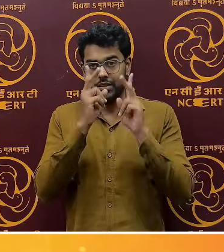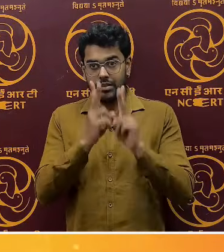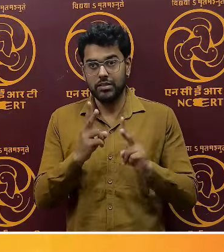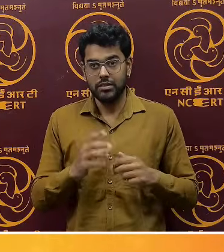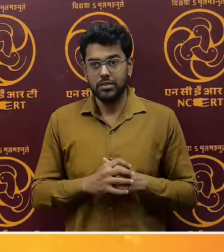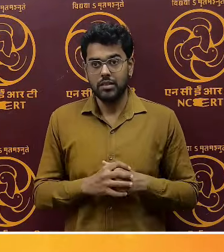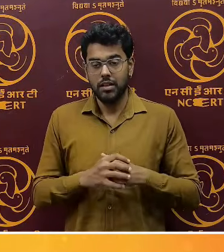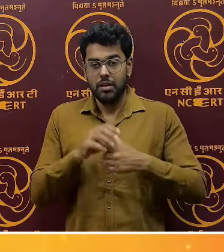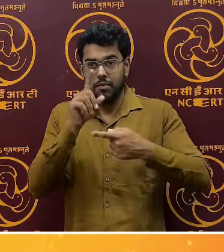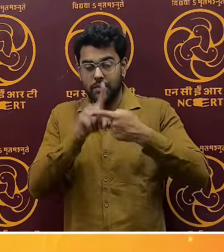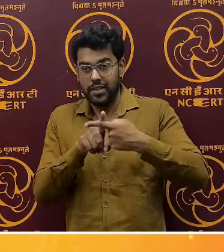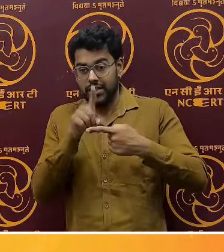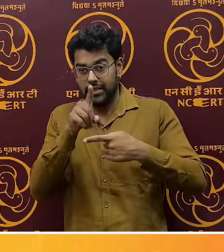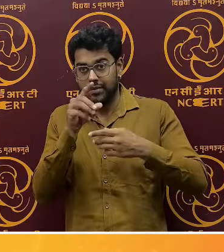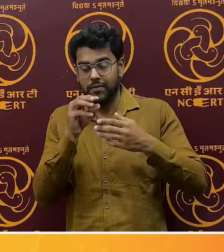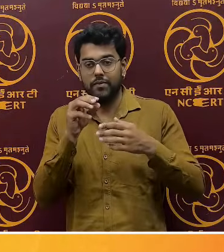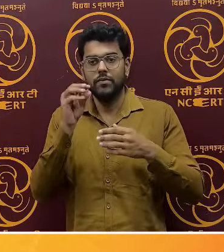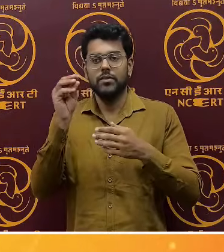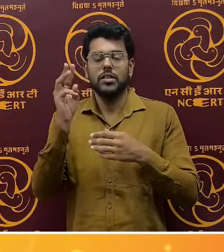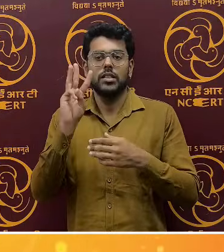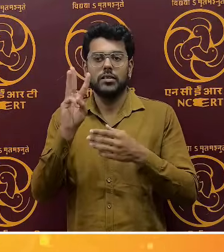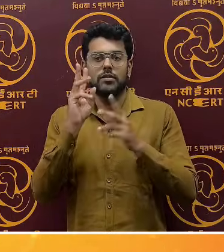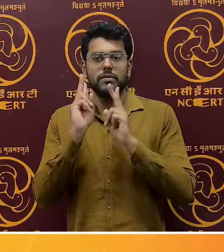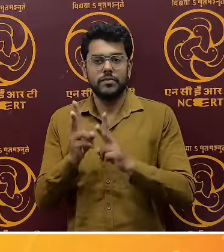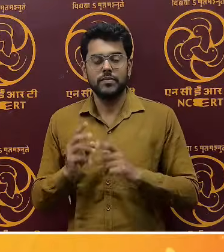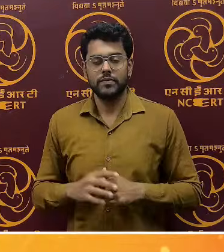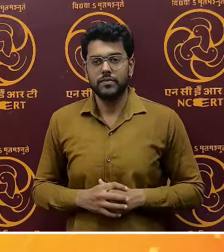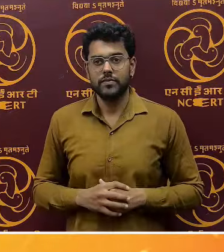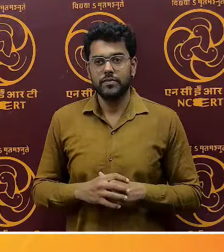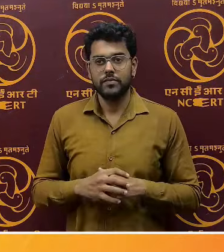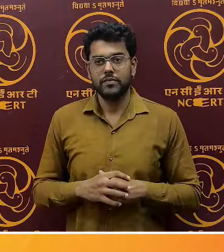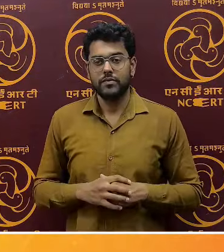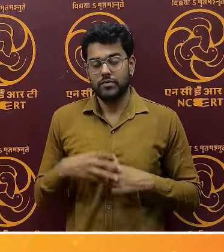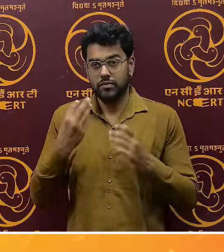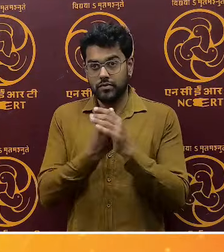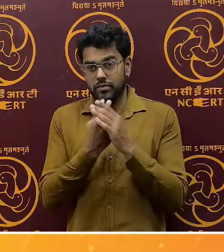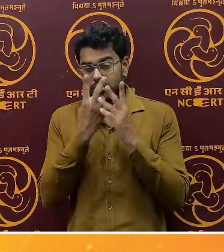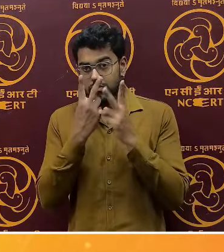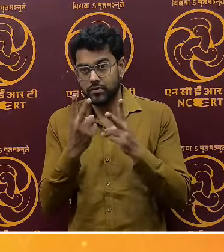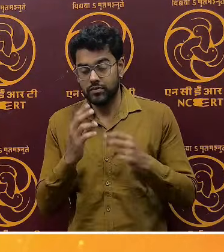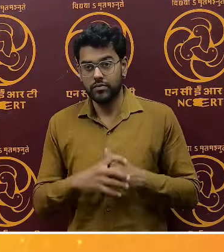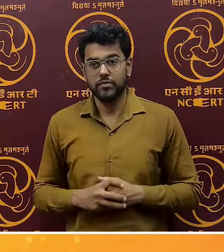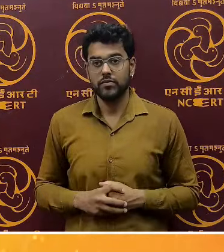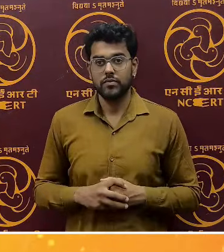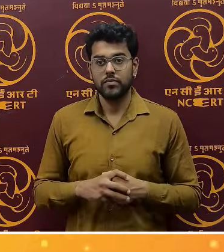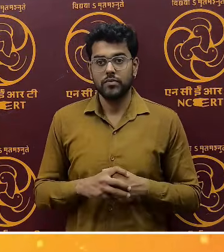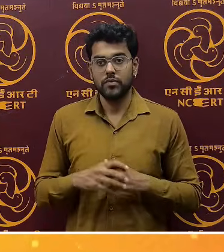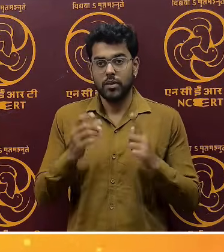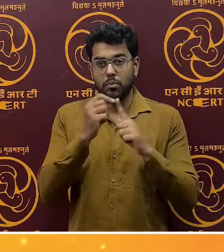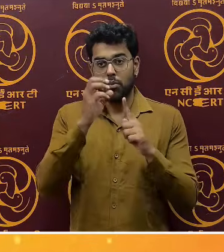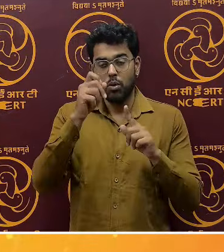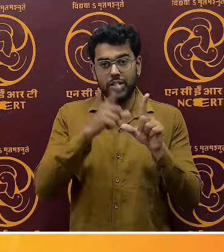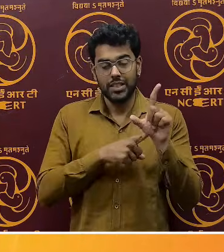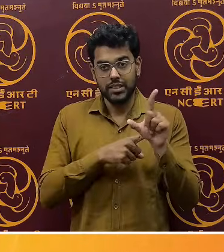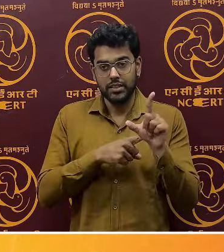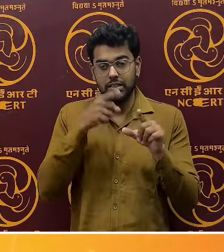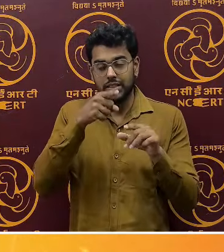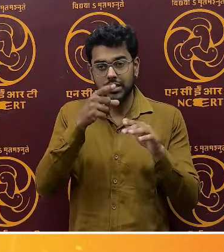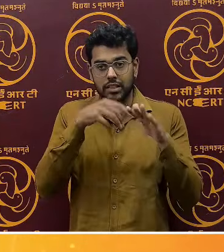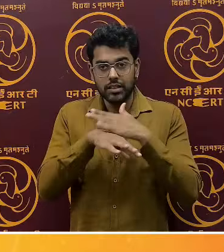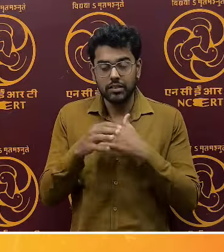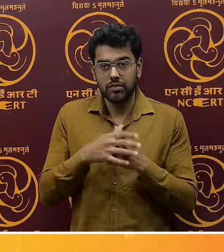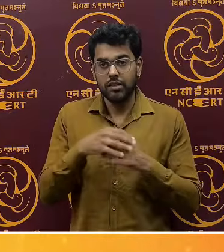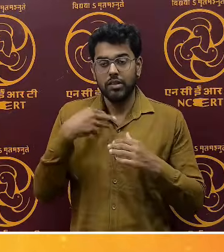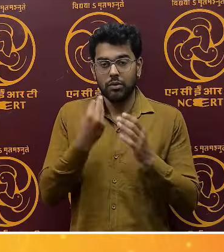plus in this one 3 remains. We have found this polynomial, we took this polynomial and we